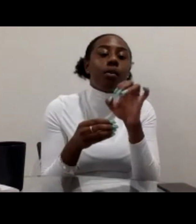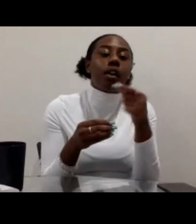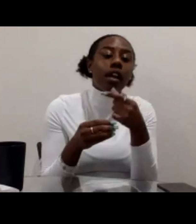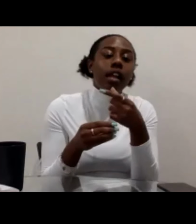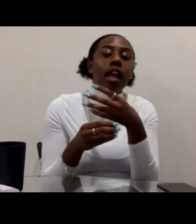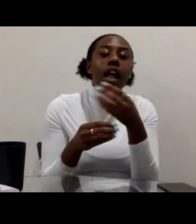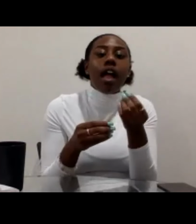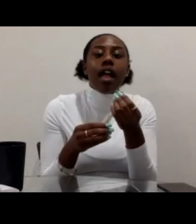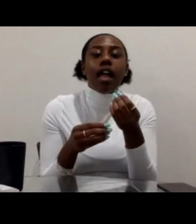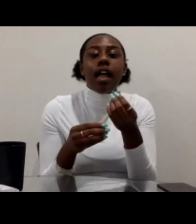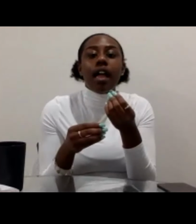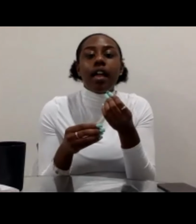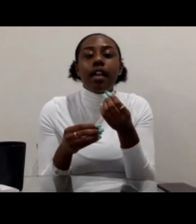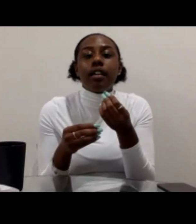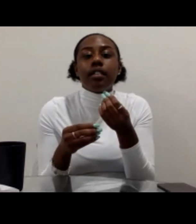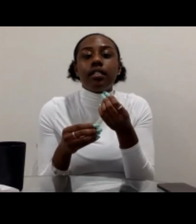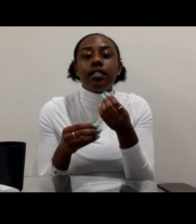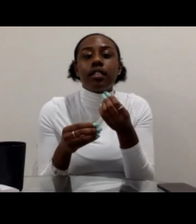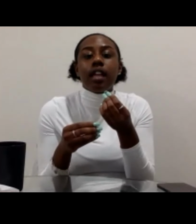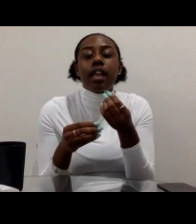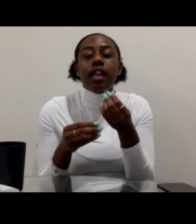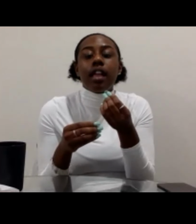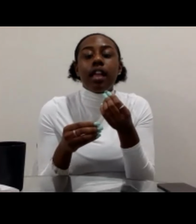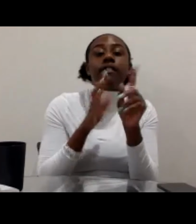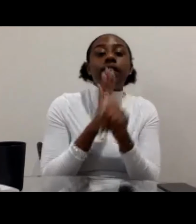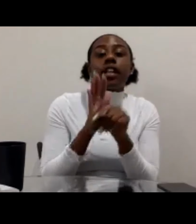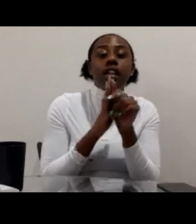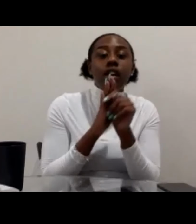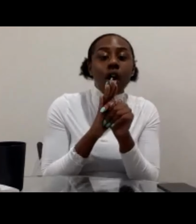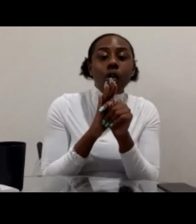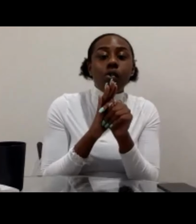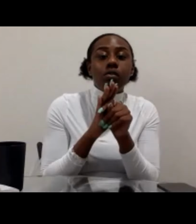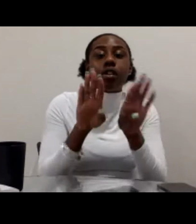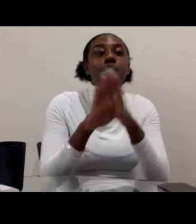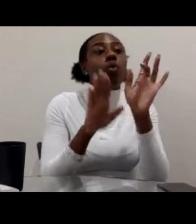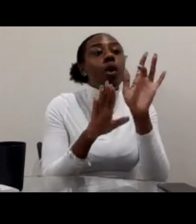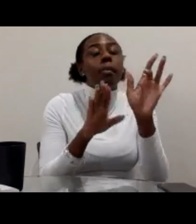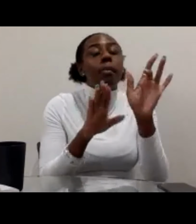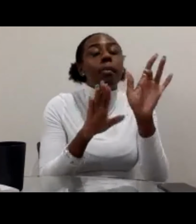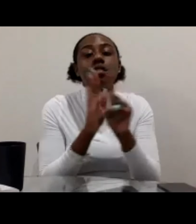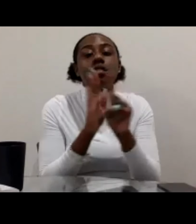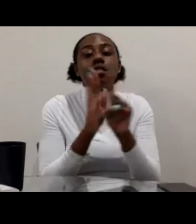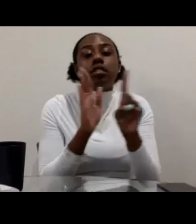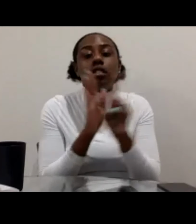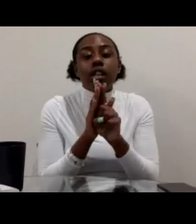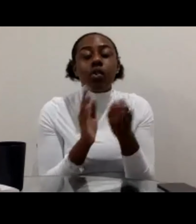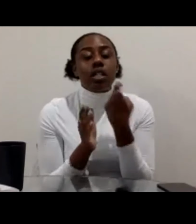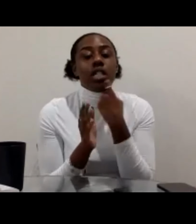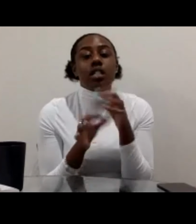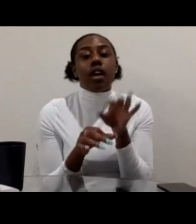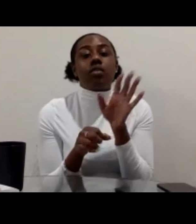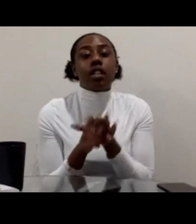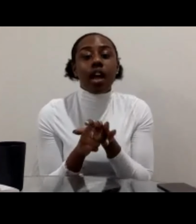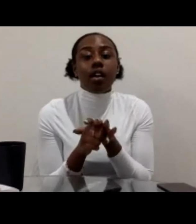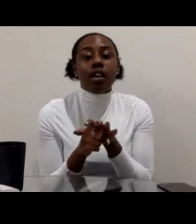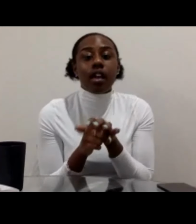surveillance in our communities through these video doorbells, which we just found out a couple of weeks ago, the LAPD had requested Amazon